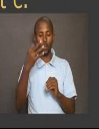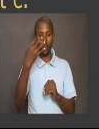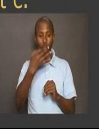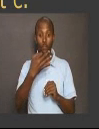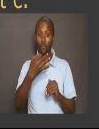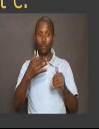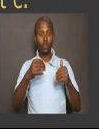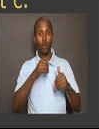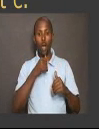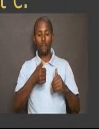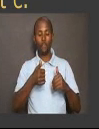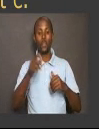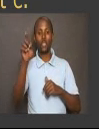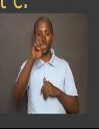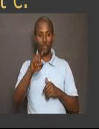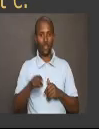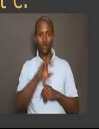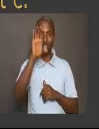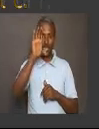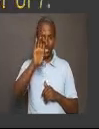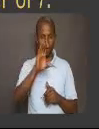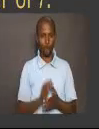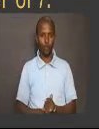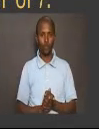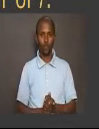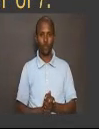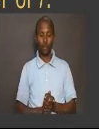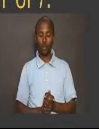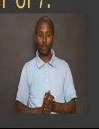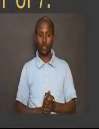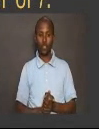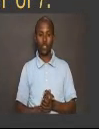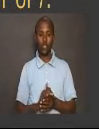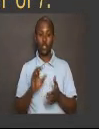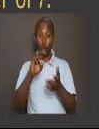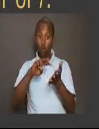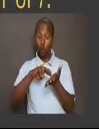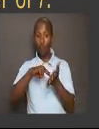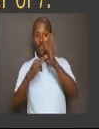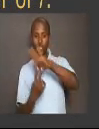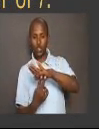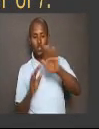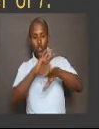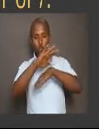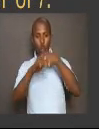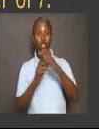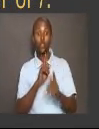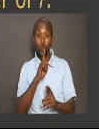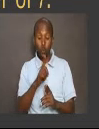has no derivative of C. The converse holds true as